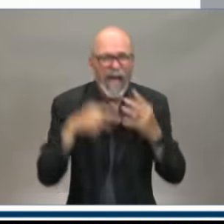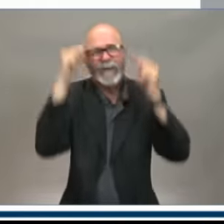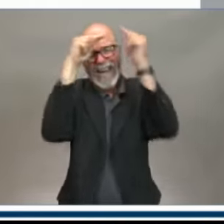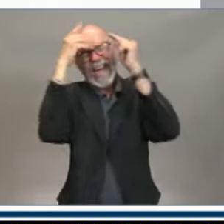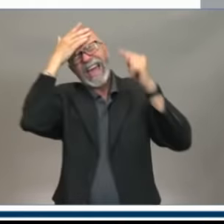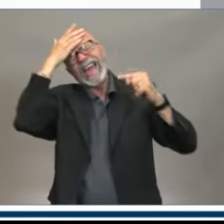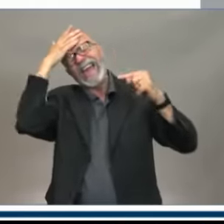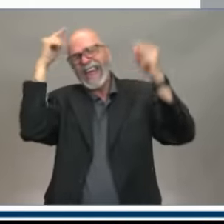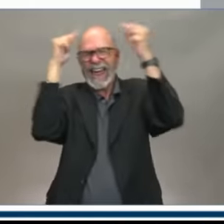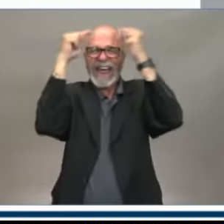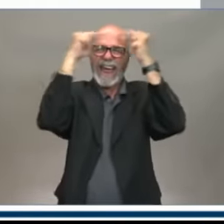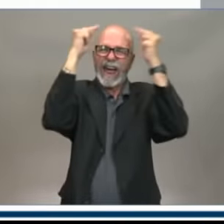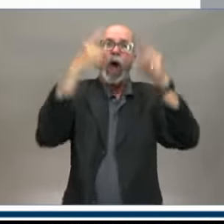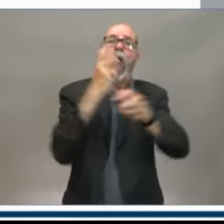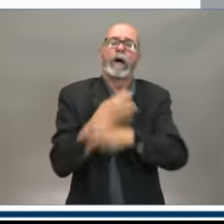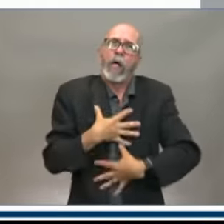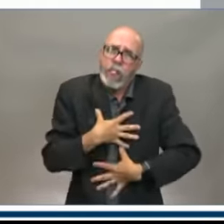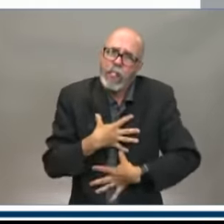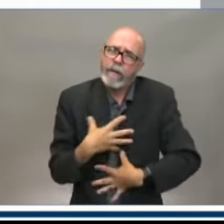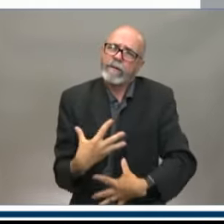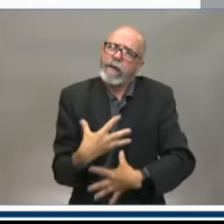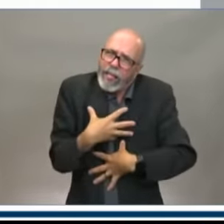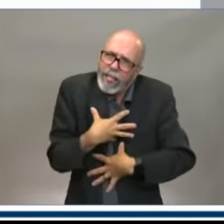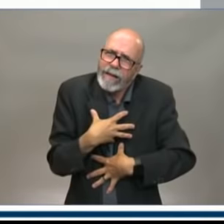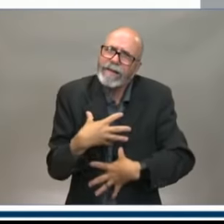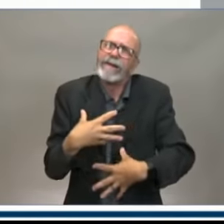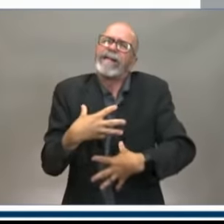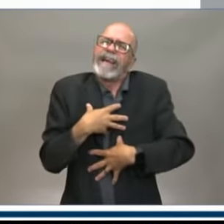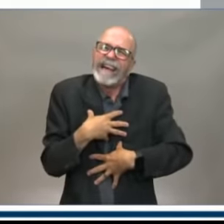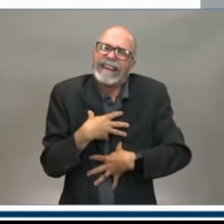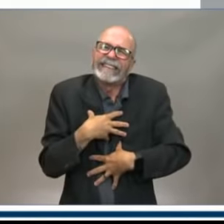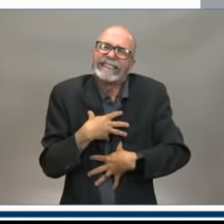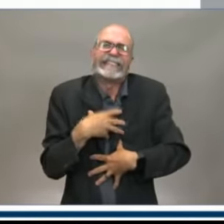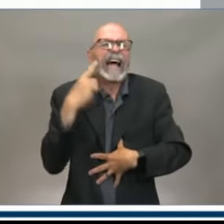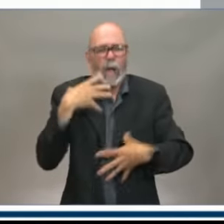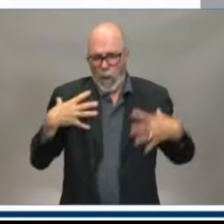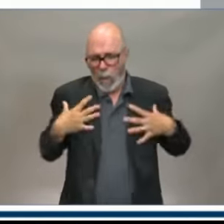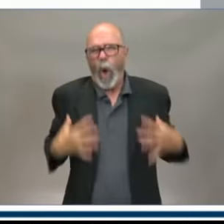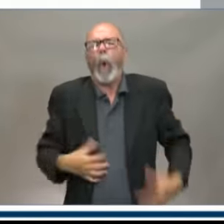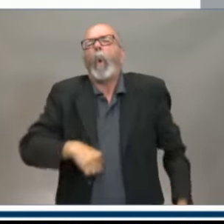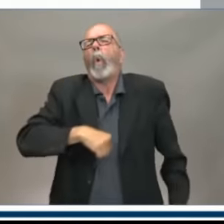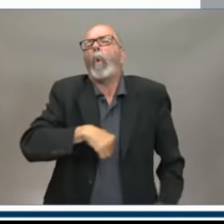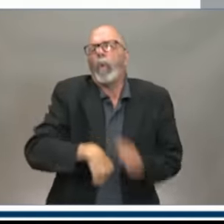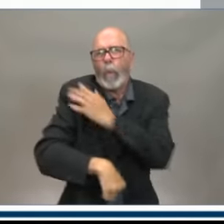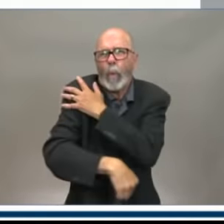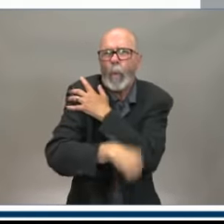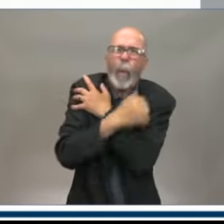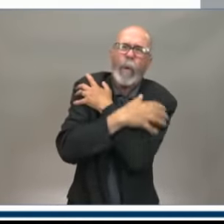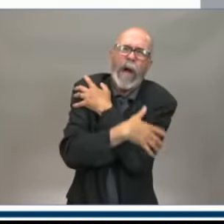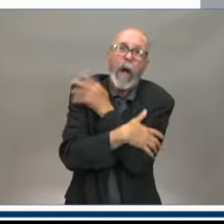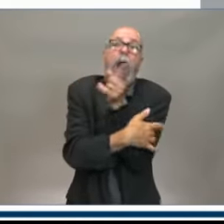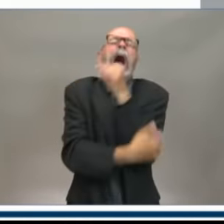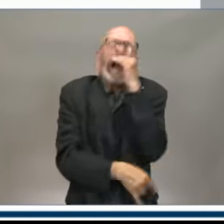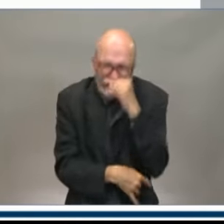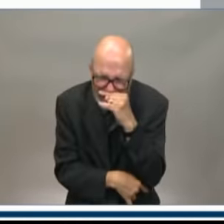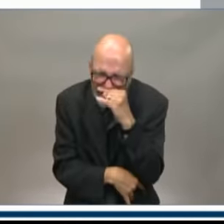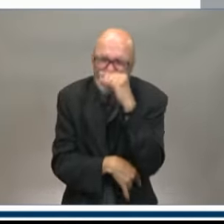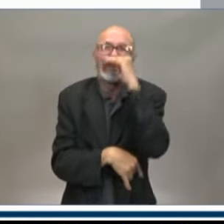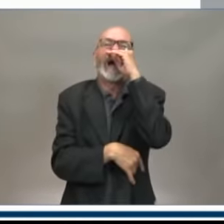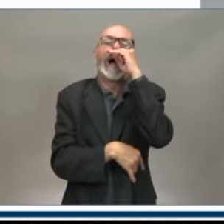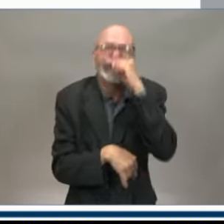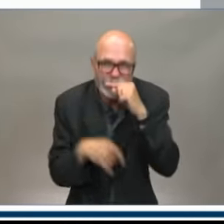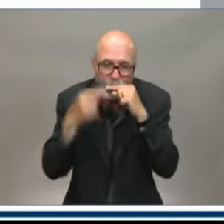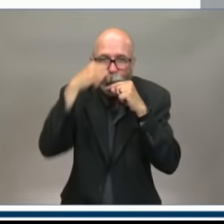shortness of breath, muscle aches, sneezing, congestion or runny nose, hoarse voice,